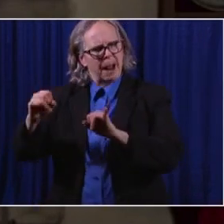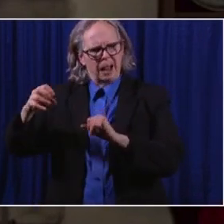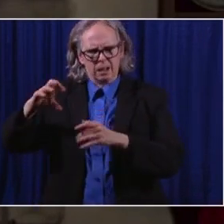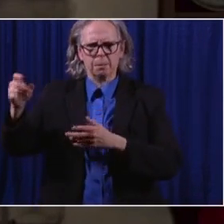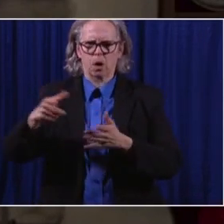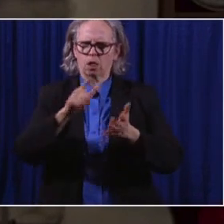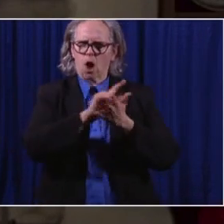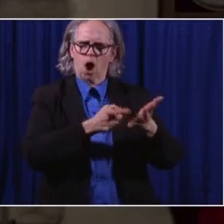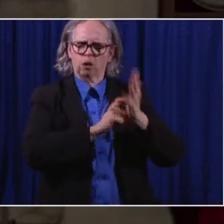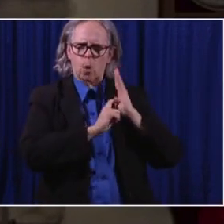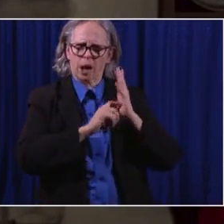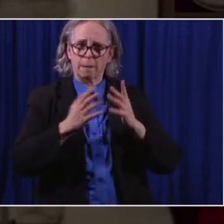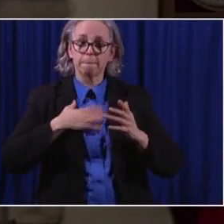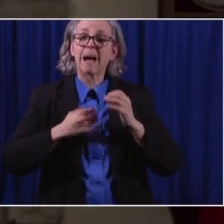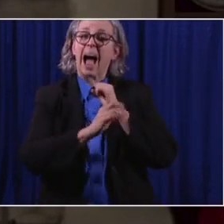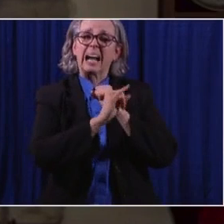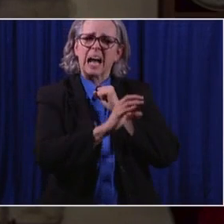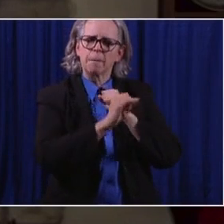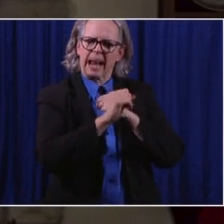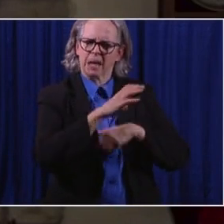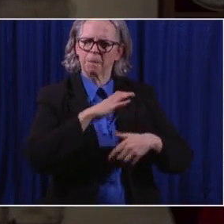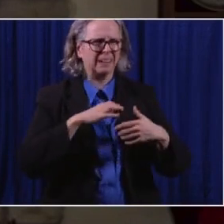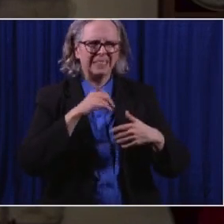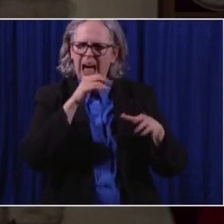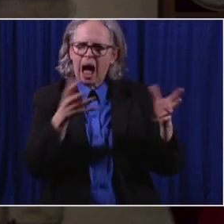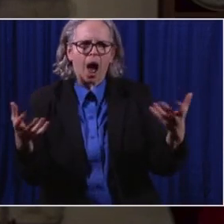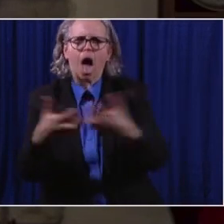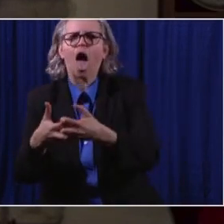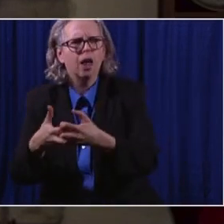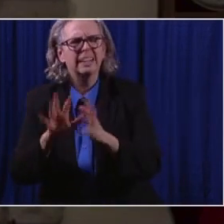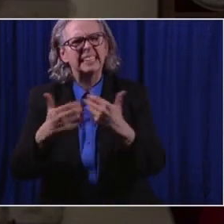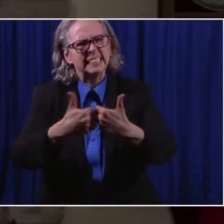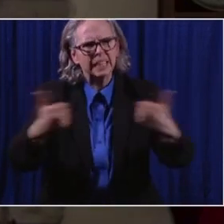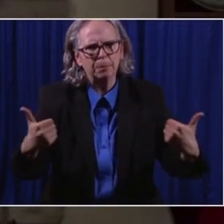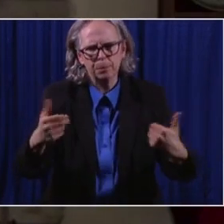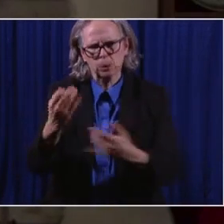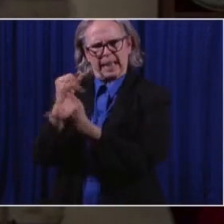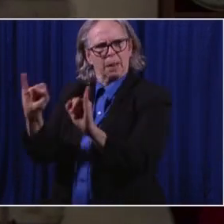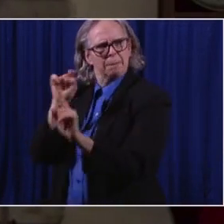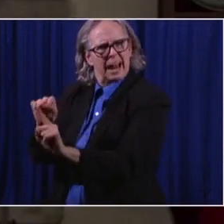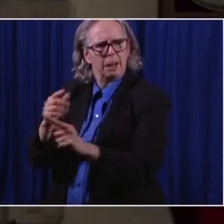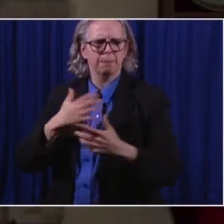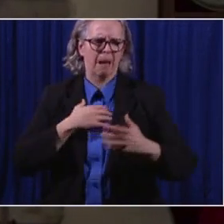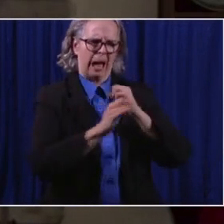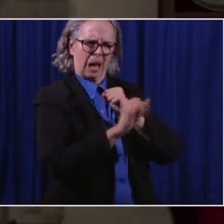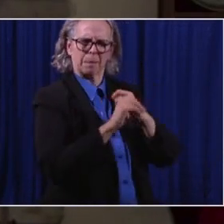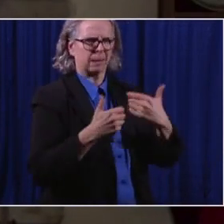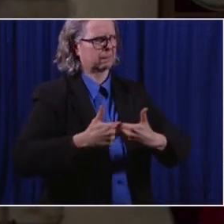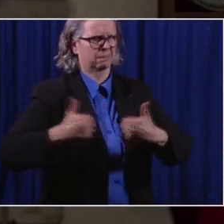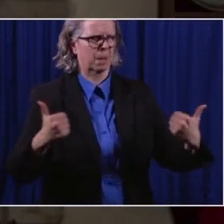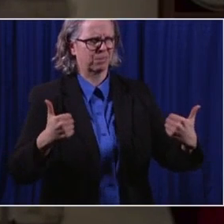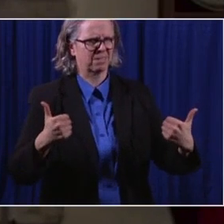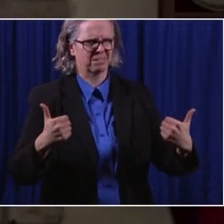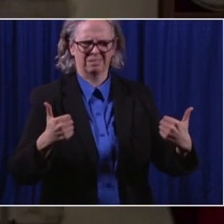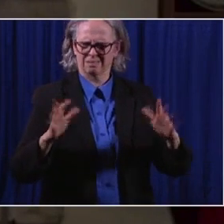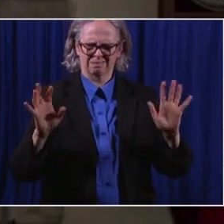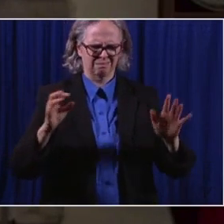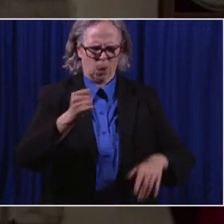committee, independent from our campaign. So it's, totally separate, totally independent.